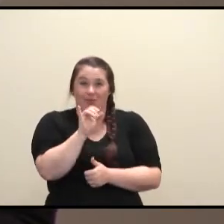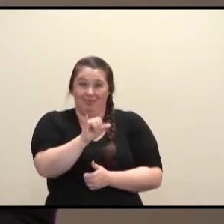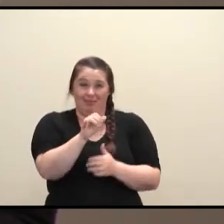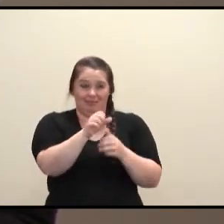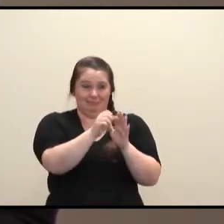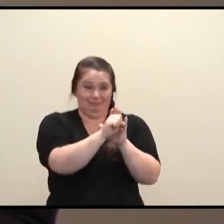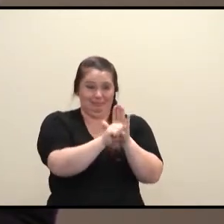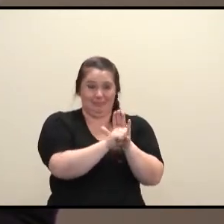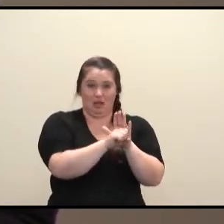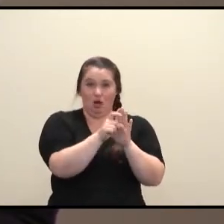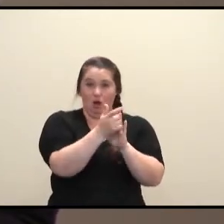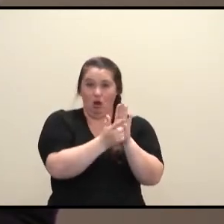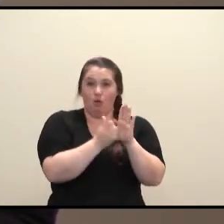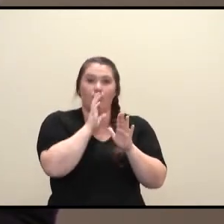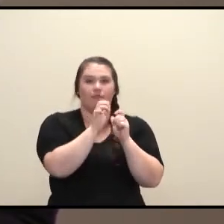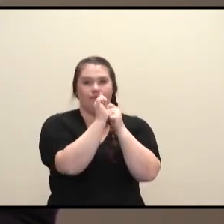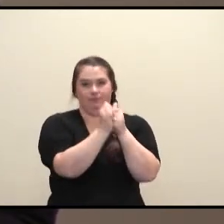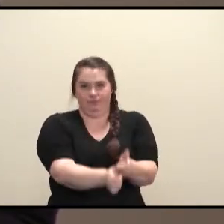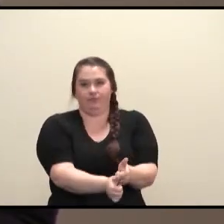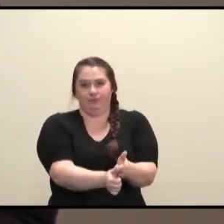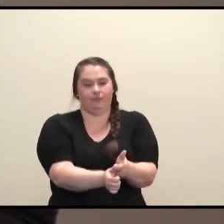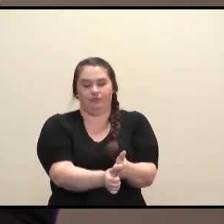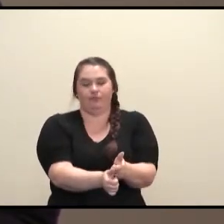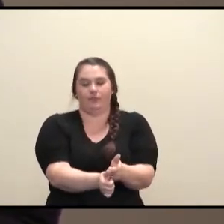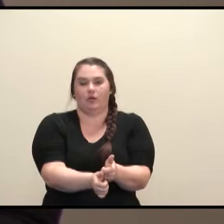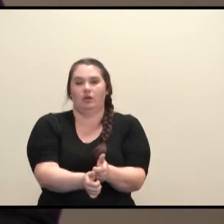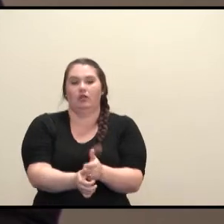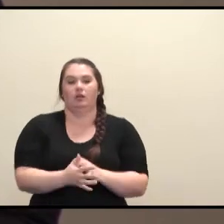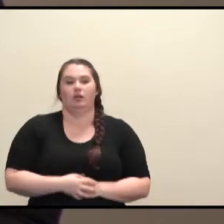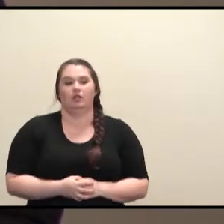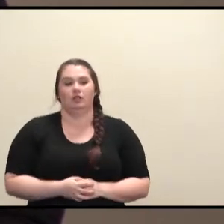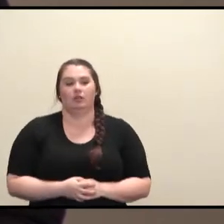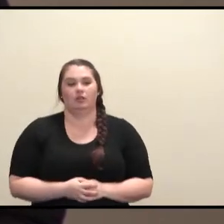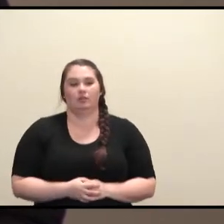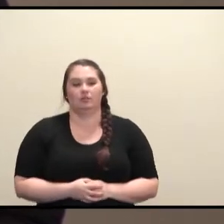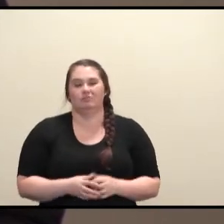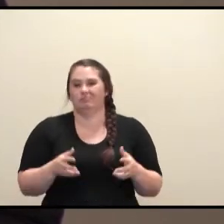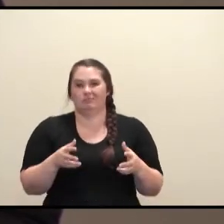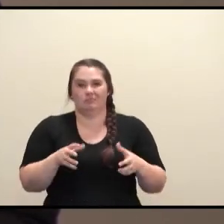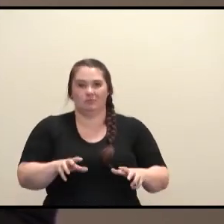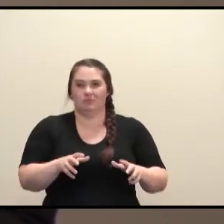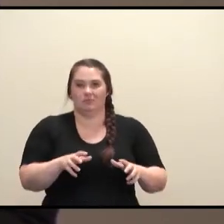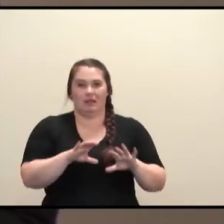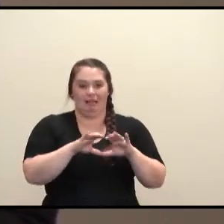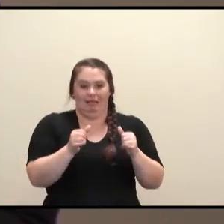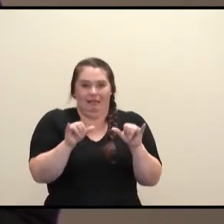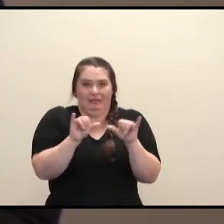state guidelines, and we're not looking to increase class sizes as a part of our cuts.